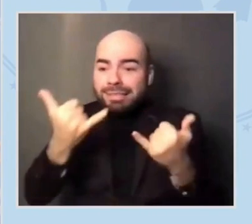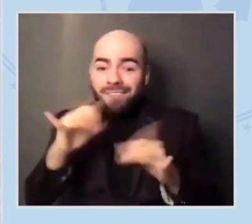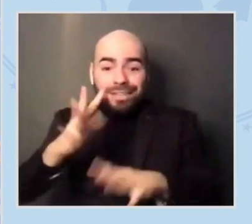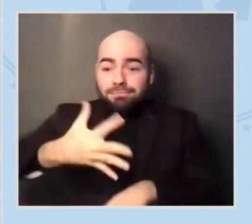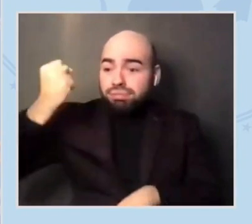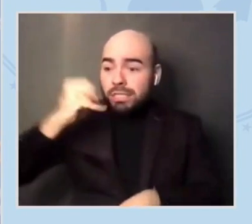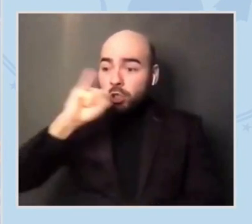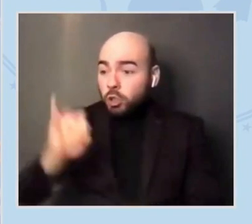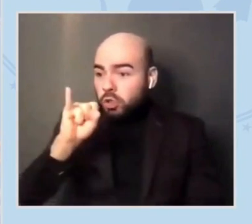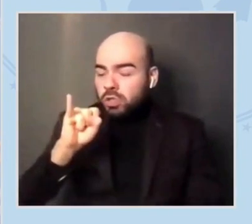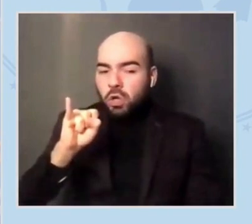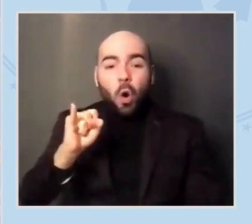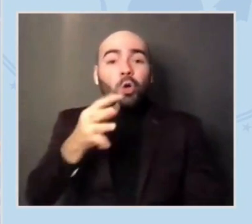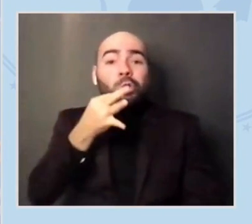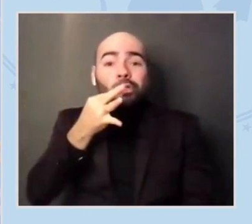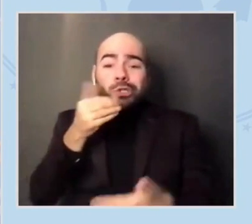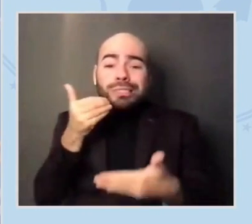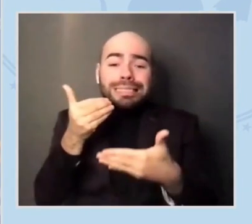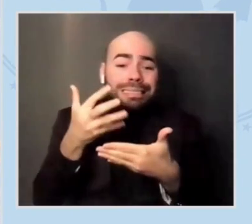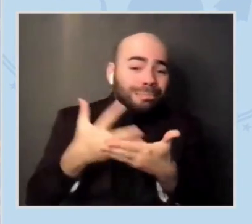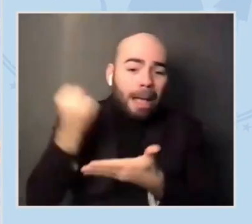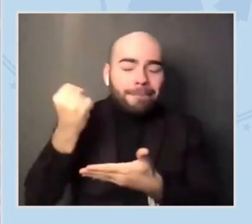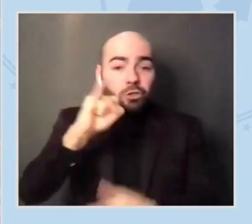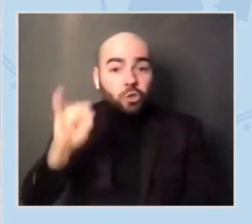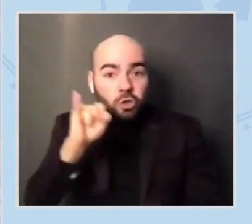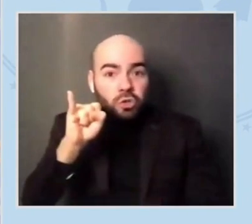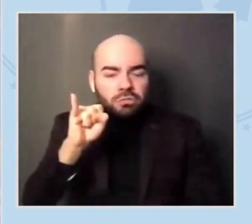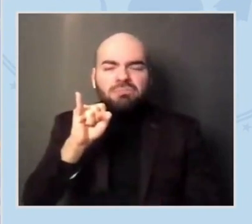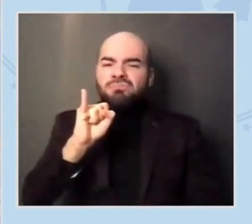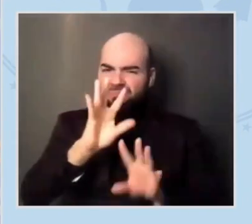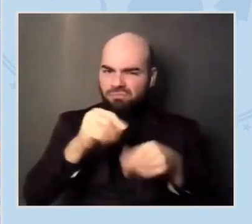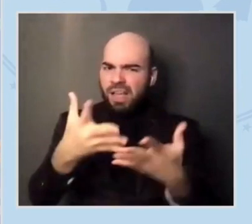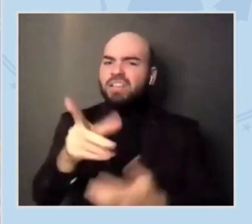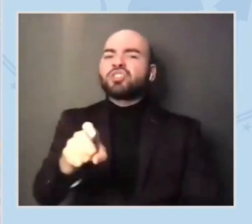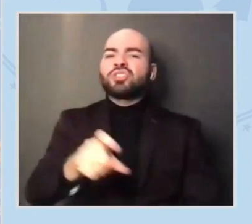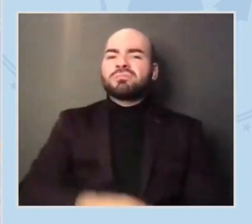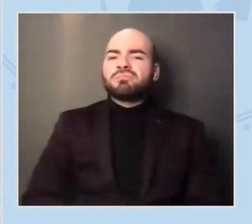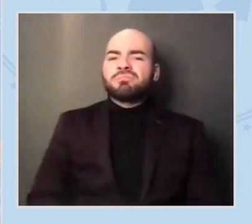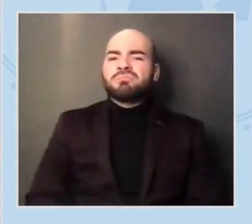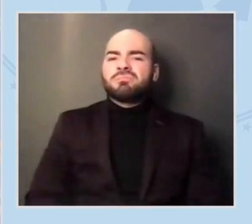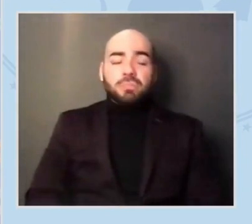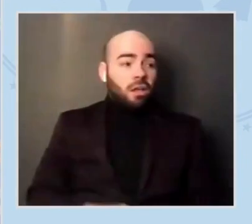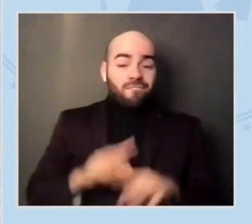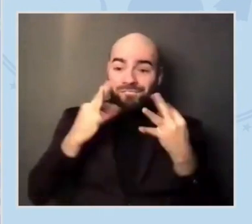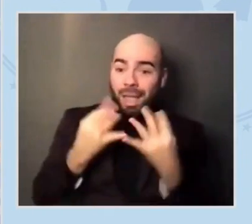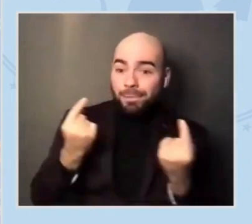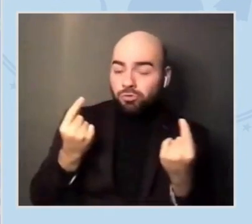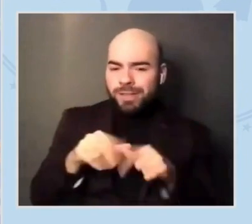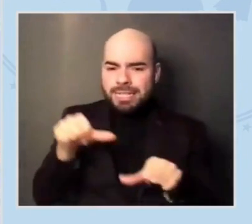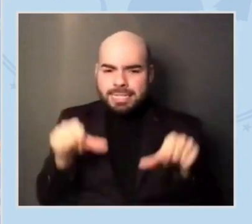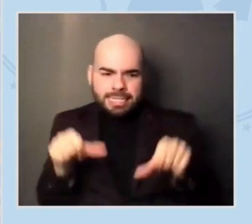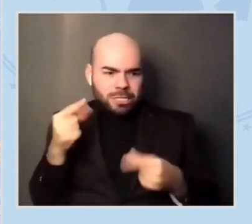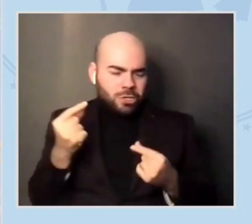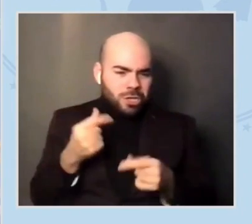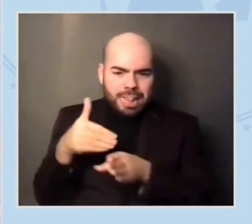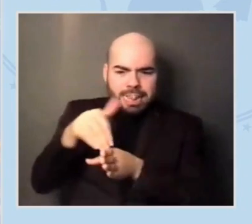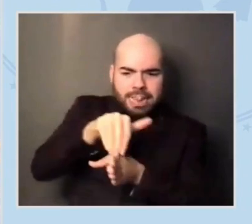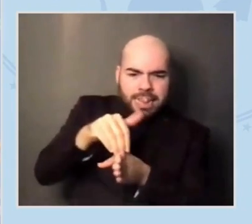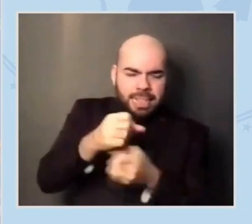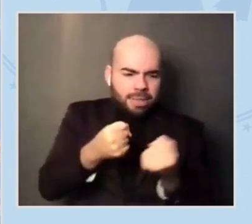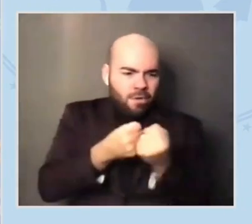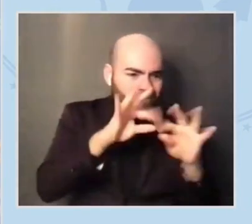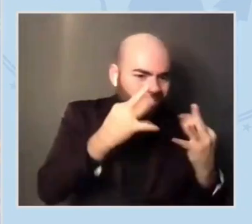Child care, sick leave, family leave, so workers don't have to choose between work and family. Relief from rent